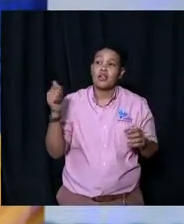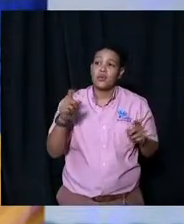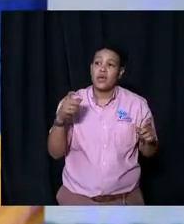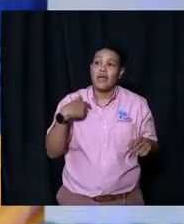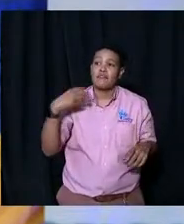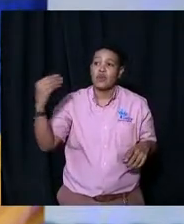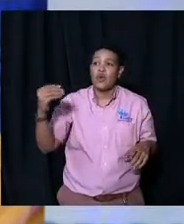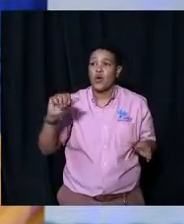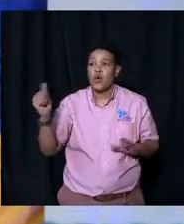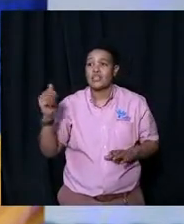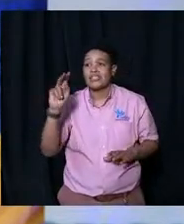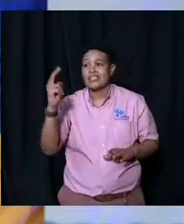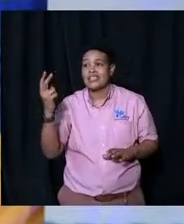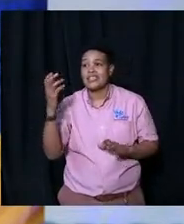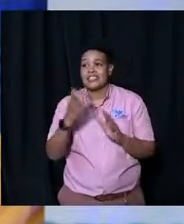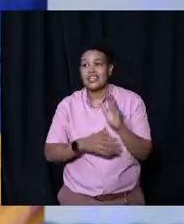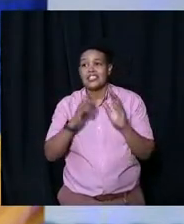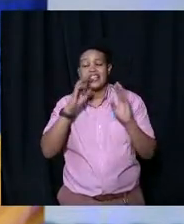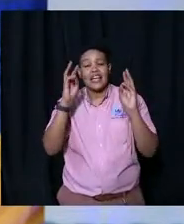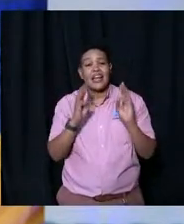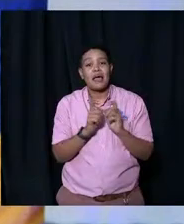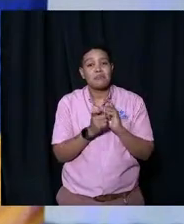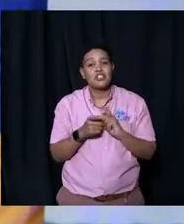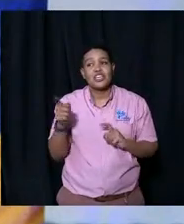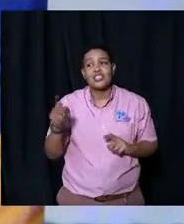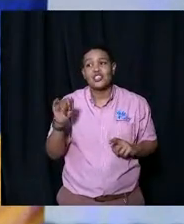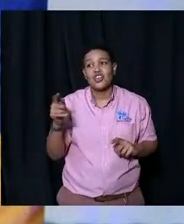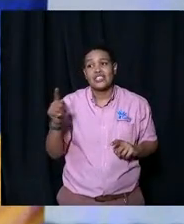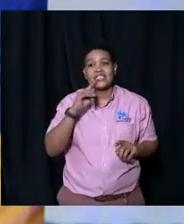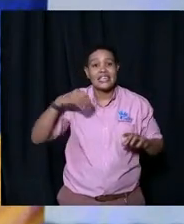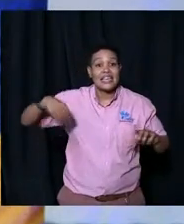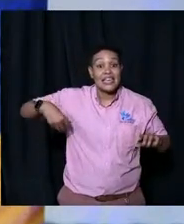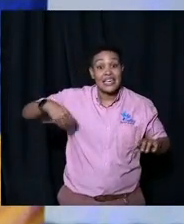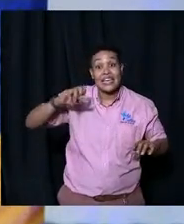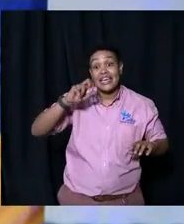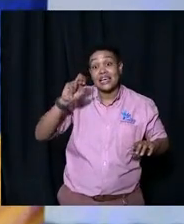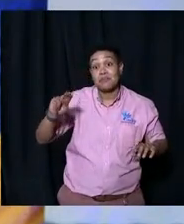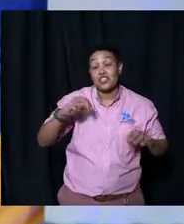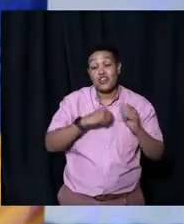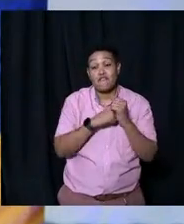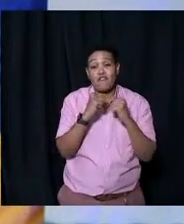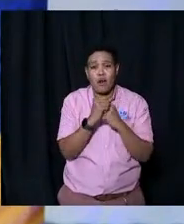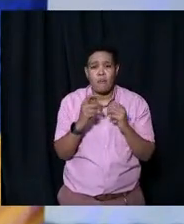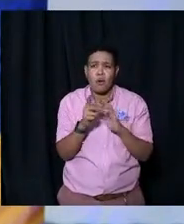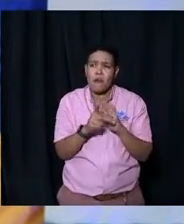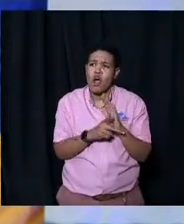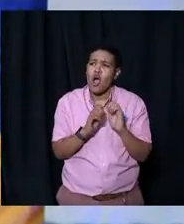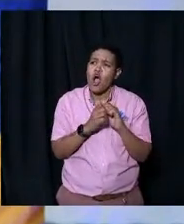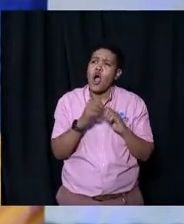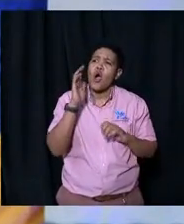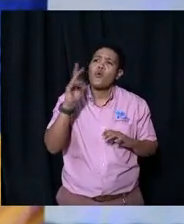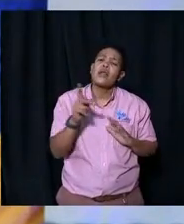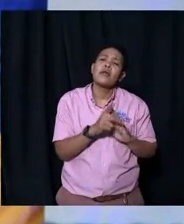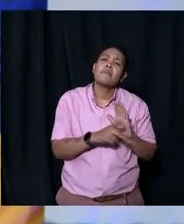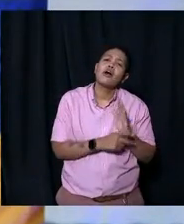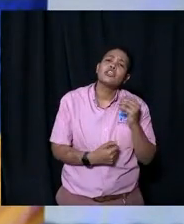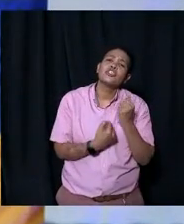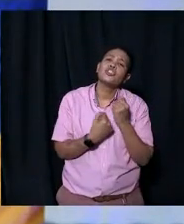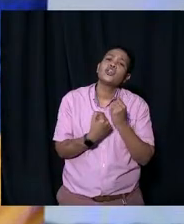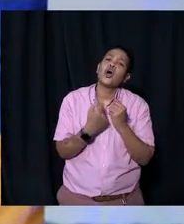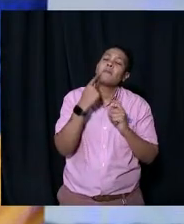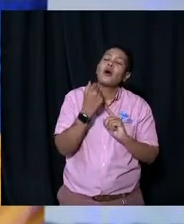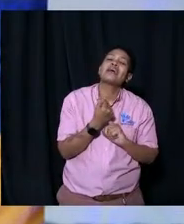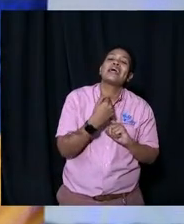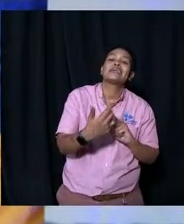this one to the section on climate change, because this one was just the emissions framework policy. How will the policy support expansion of